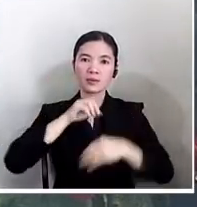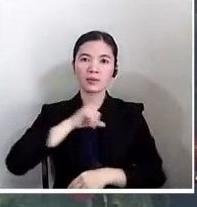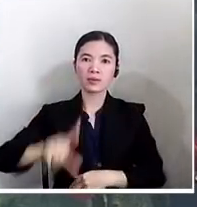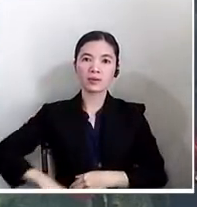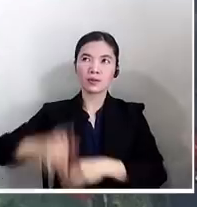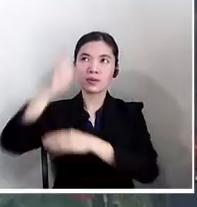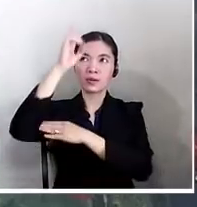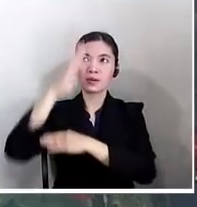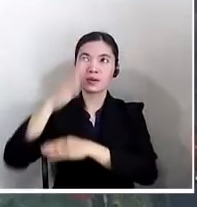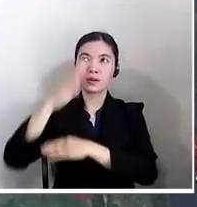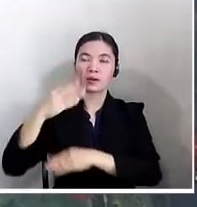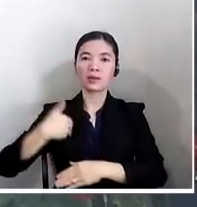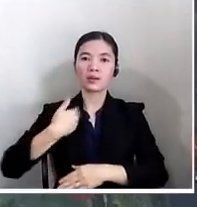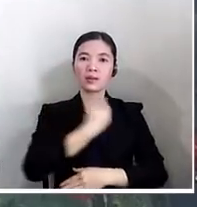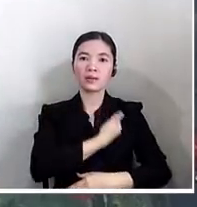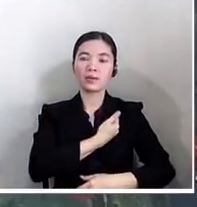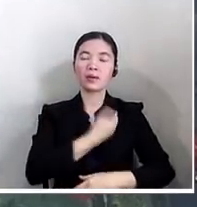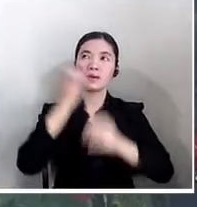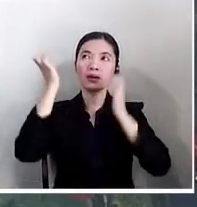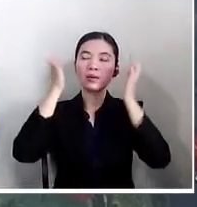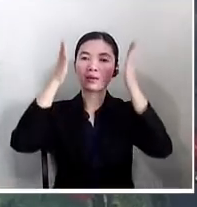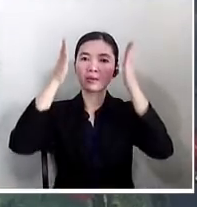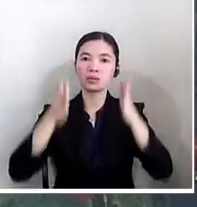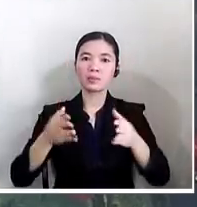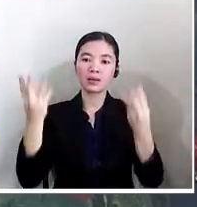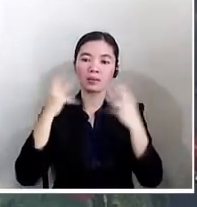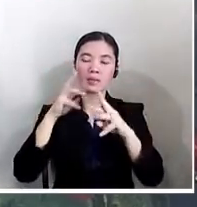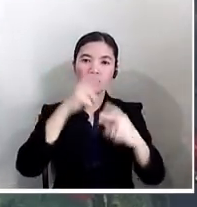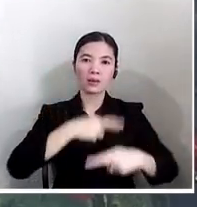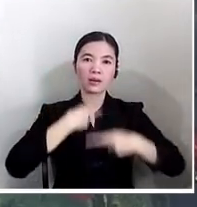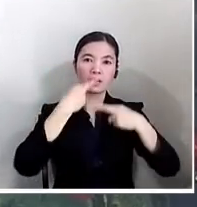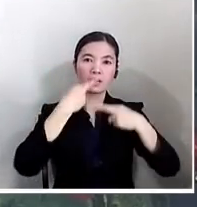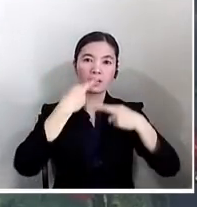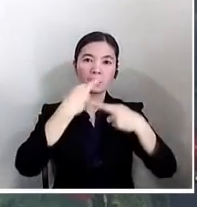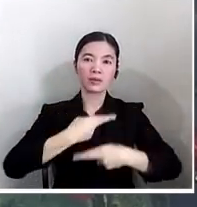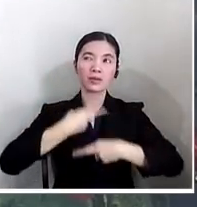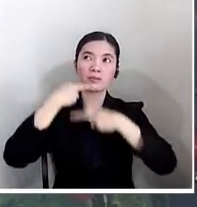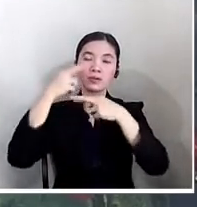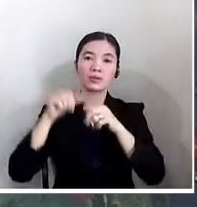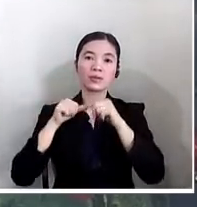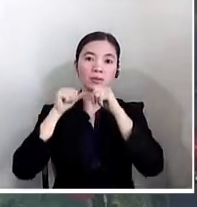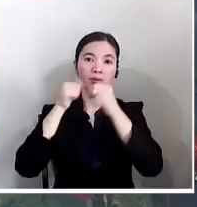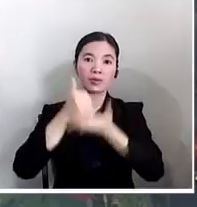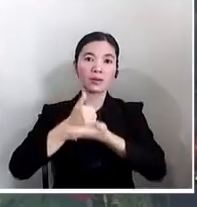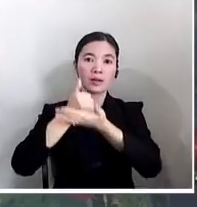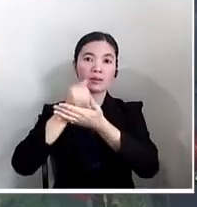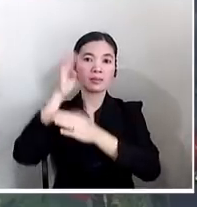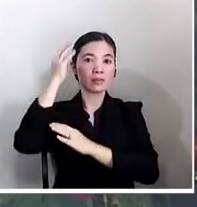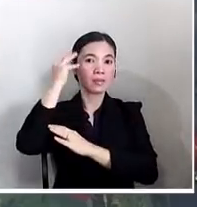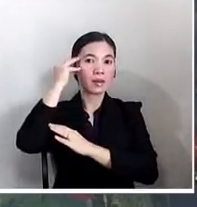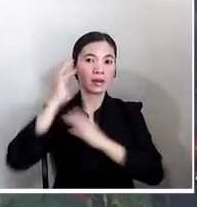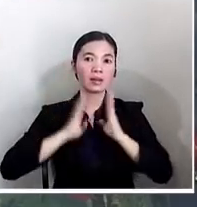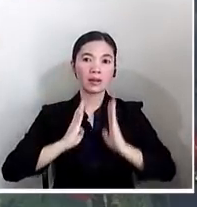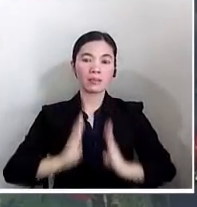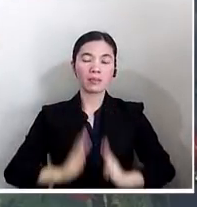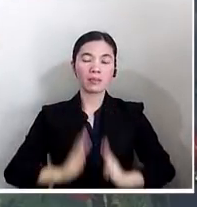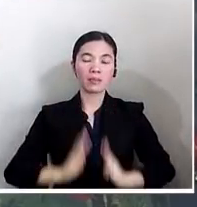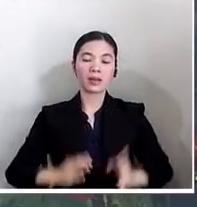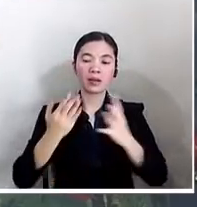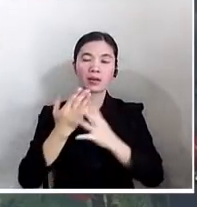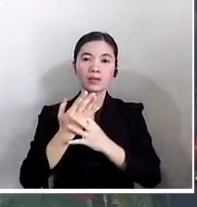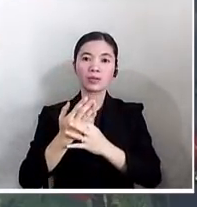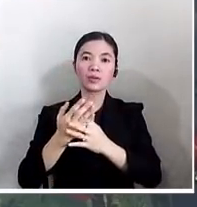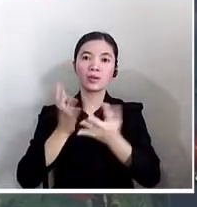Your servants may rejoice in unfailing health of mind and body, and through the glorious intercession of